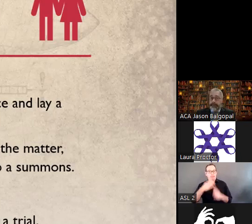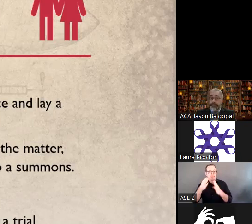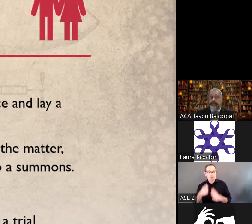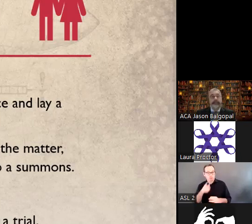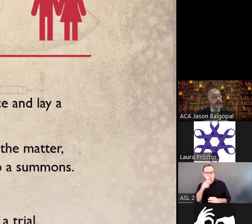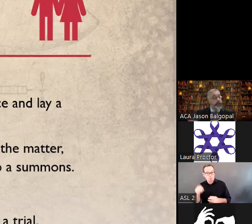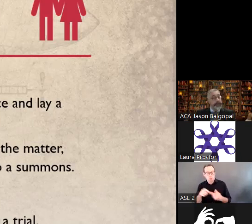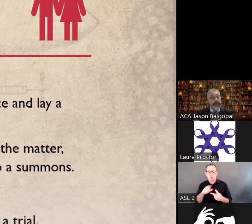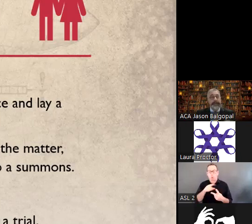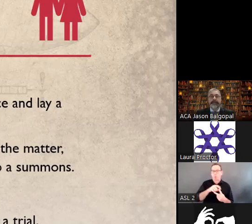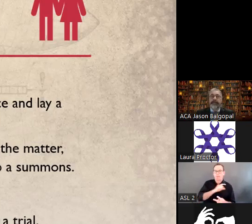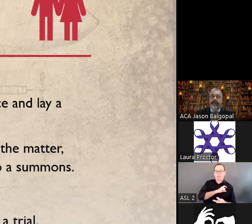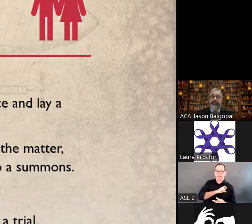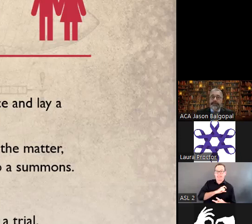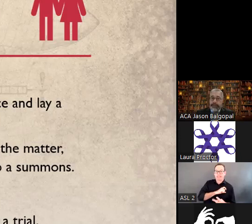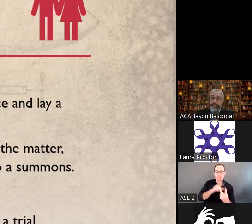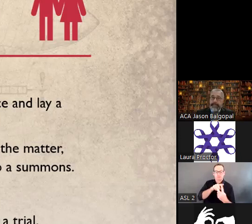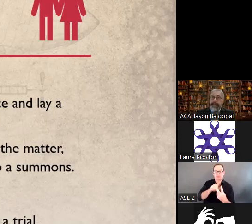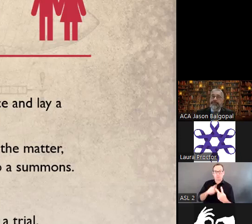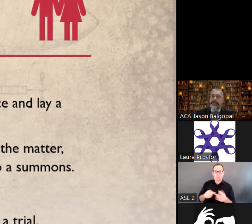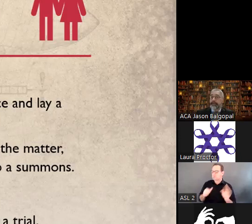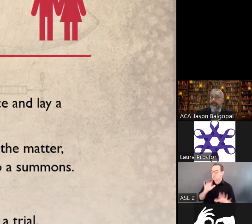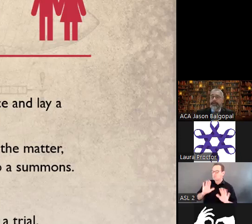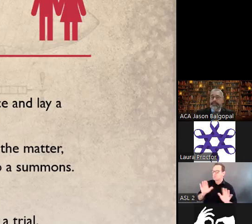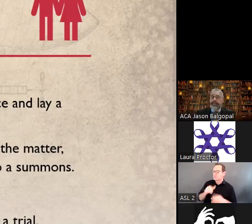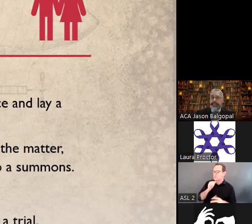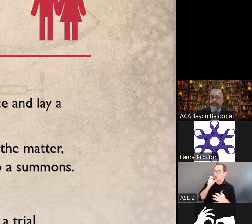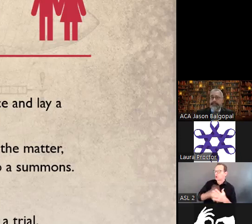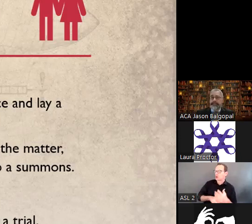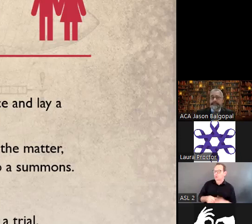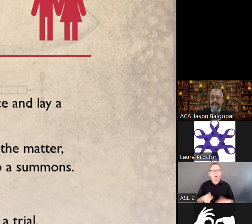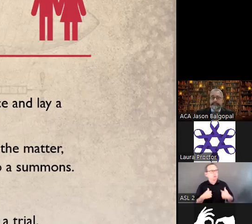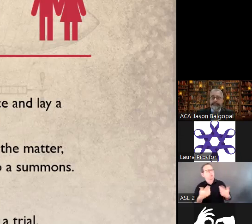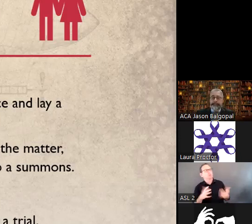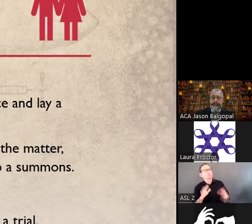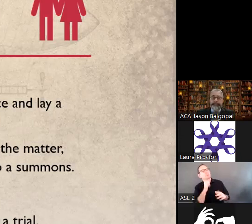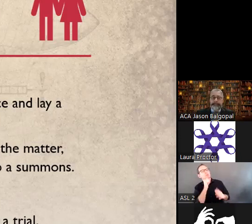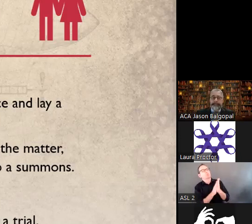the person or anyone to get entry into the criminal justice system.